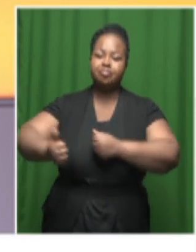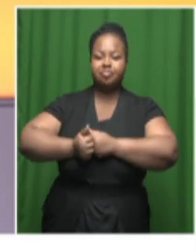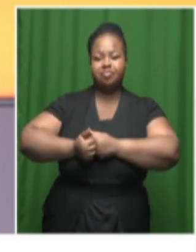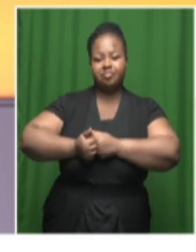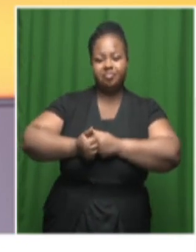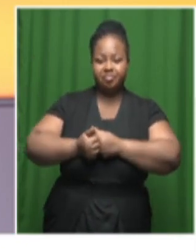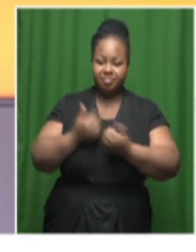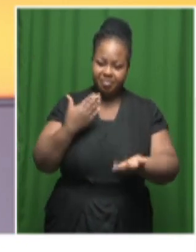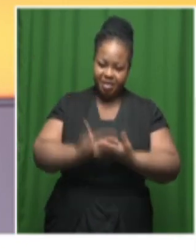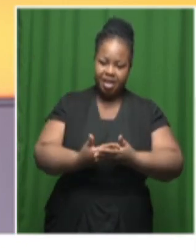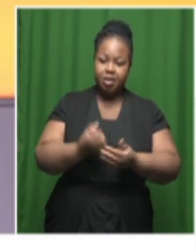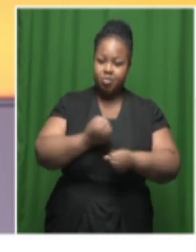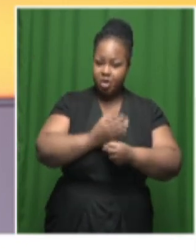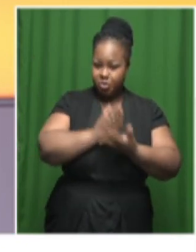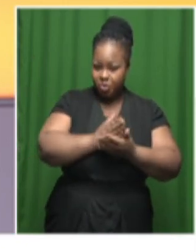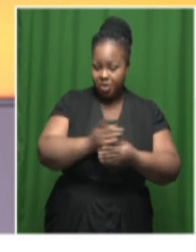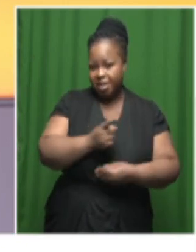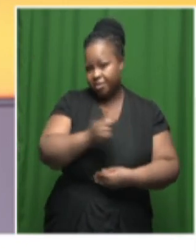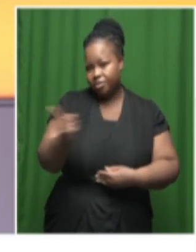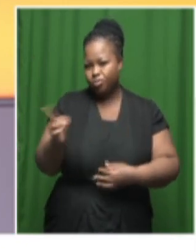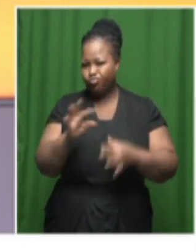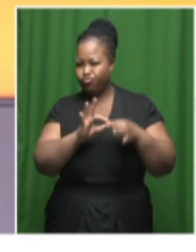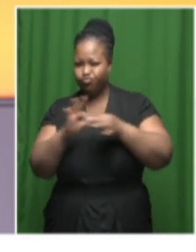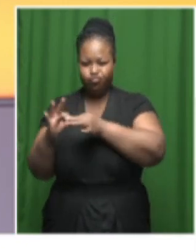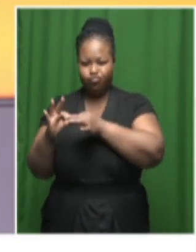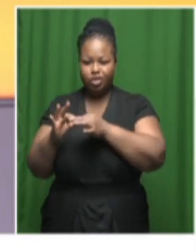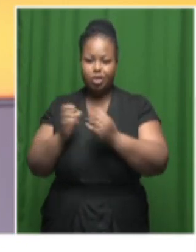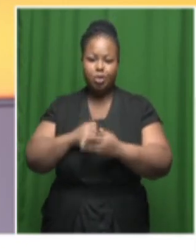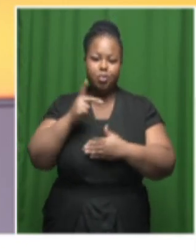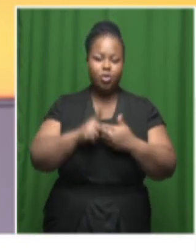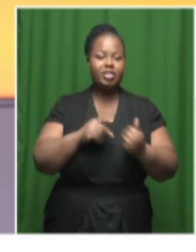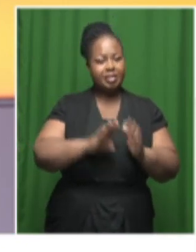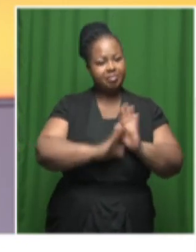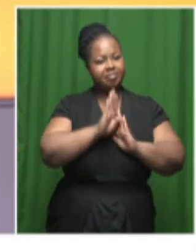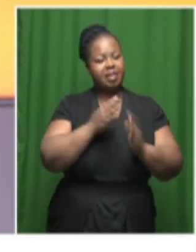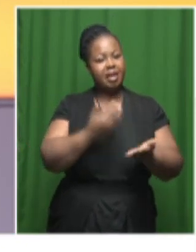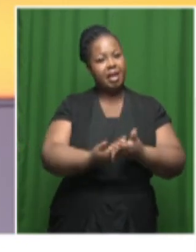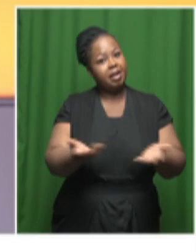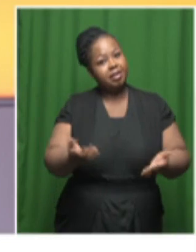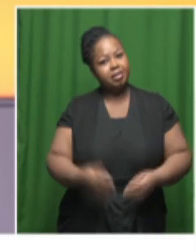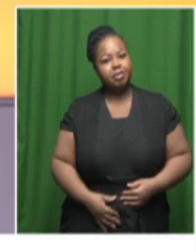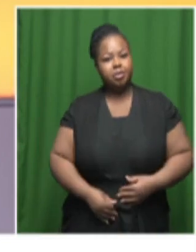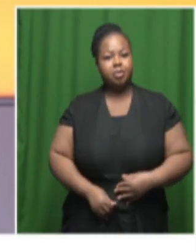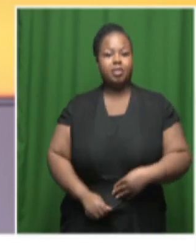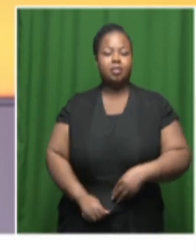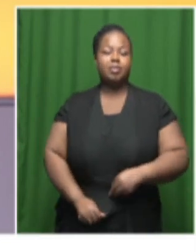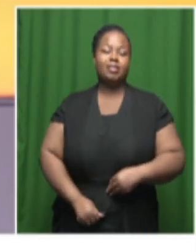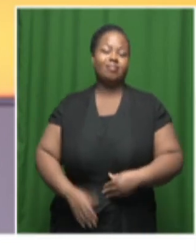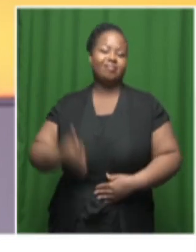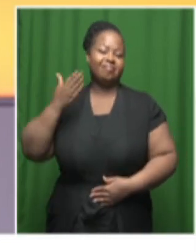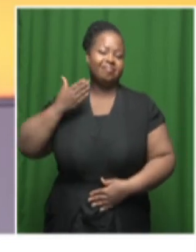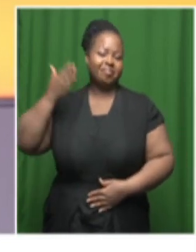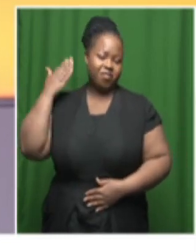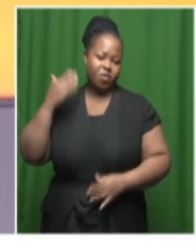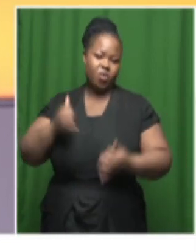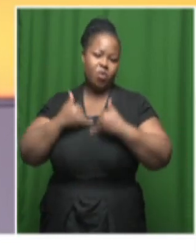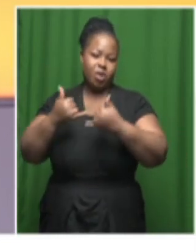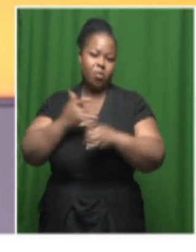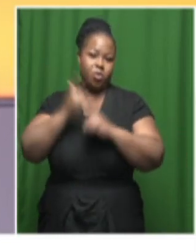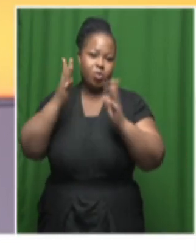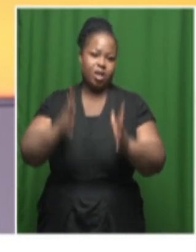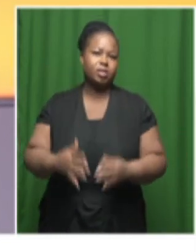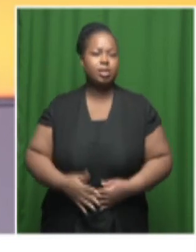that enable those sorts of relationships and projects to happen. So one of the previous award winners,